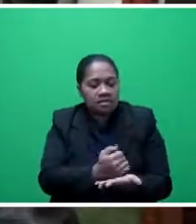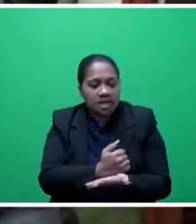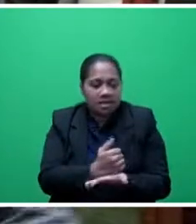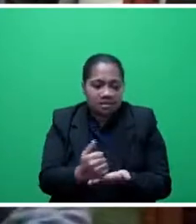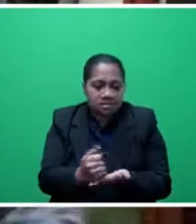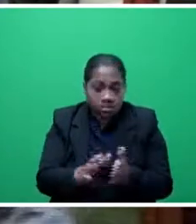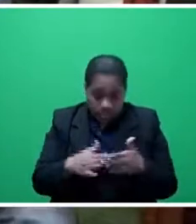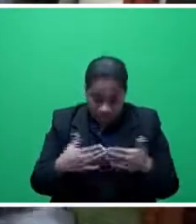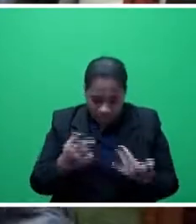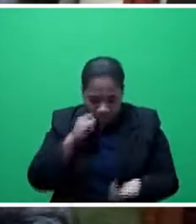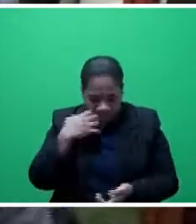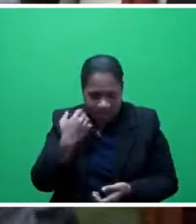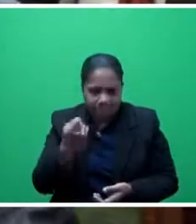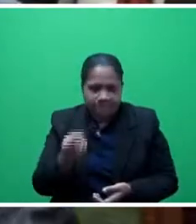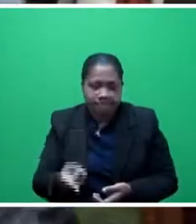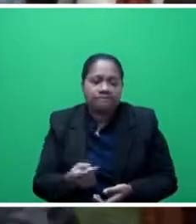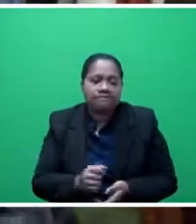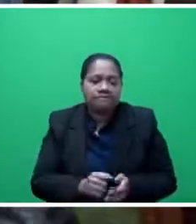aligned.